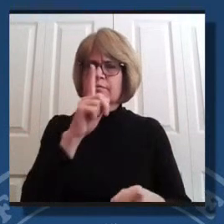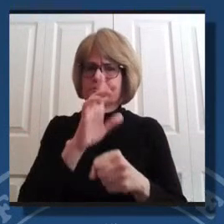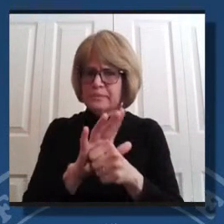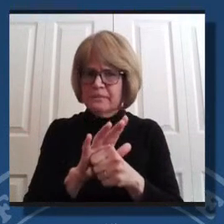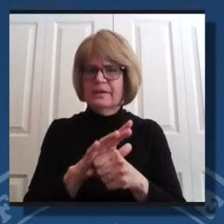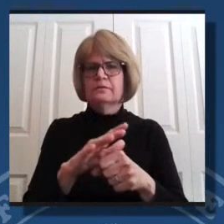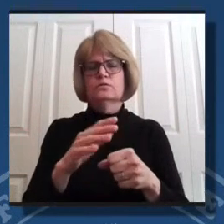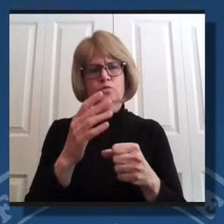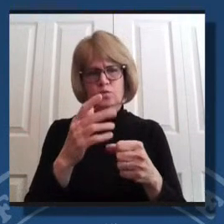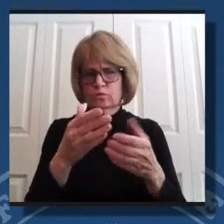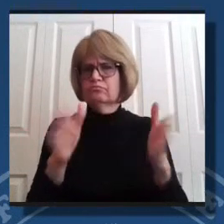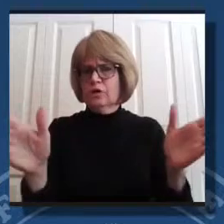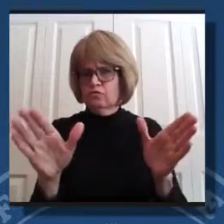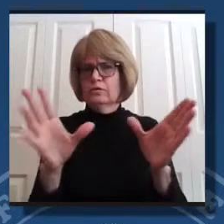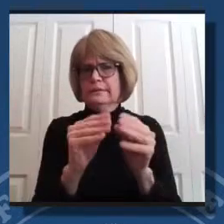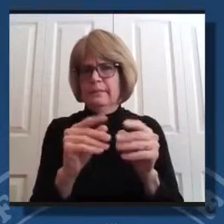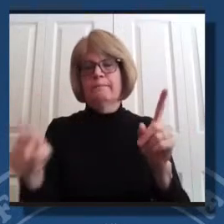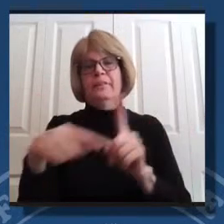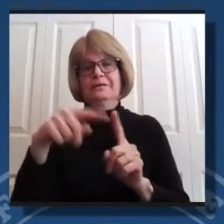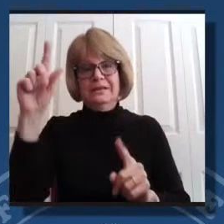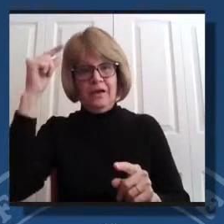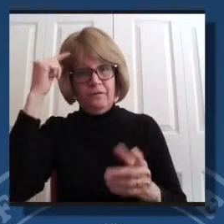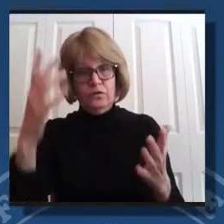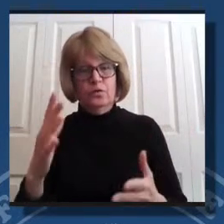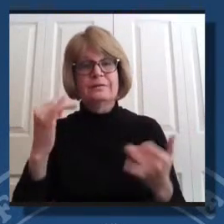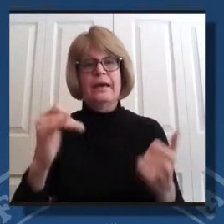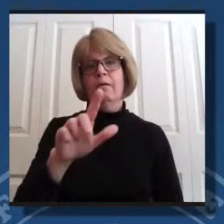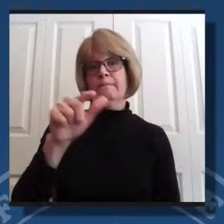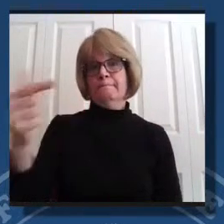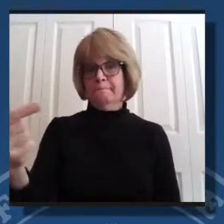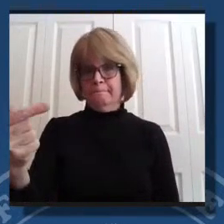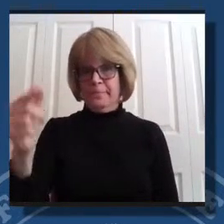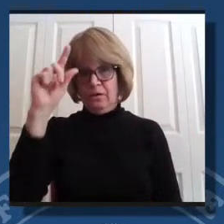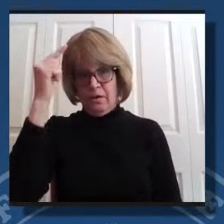And I will turn it over to you for some closing remarks, sir.